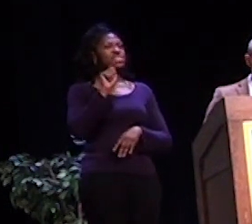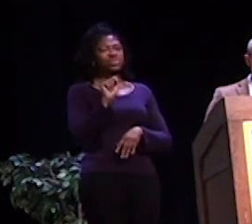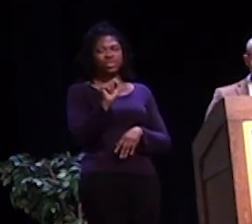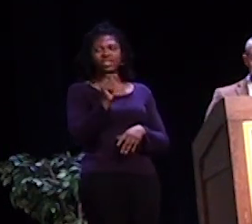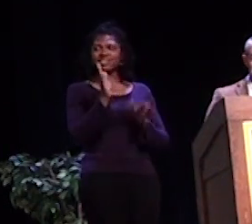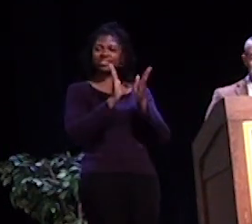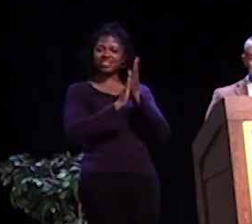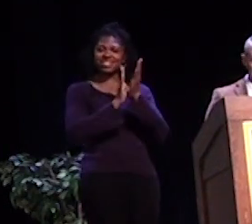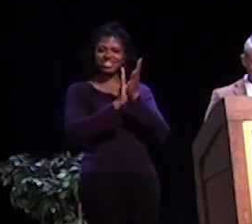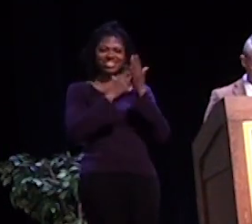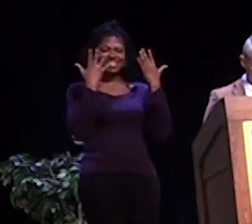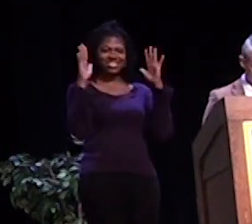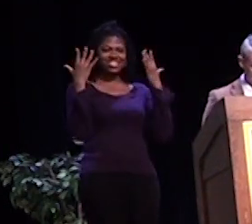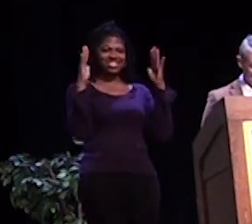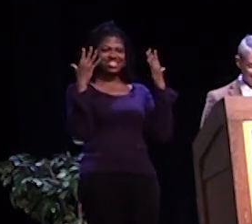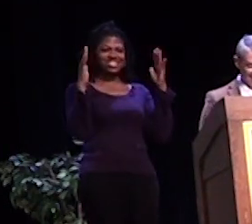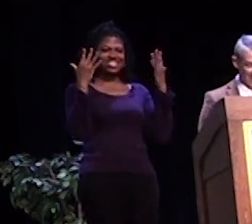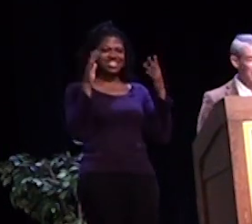Hugh Grants,